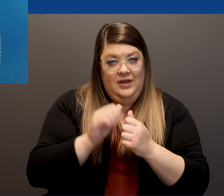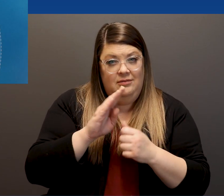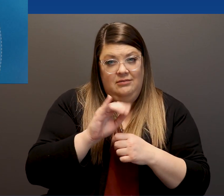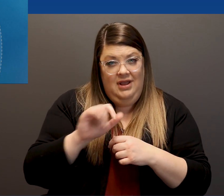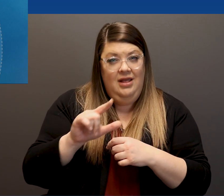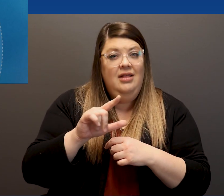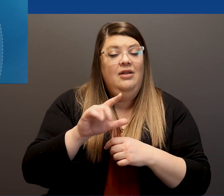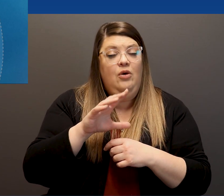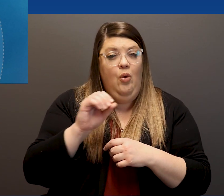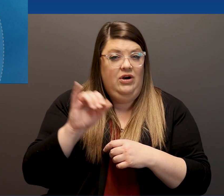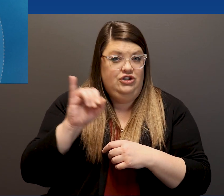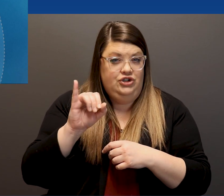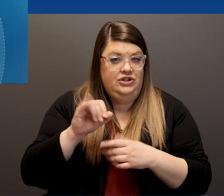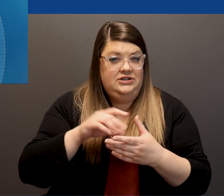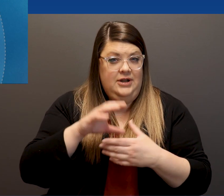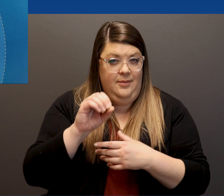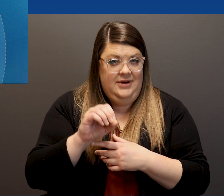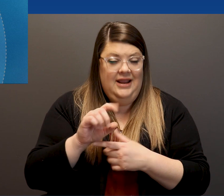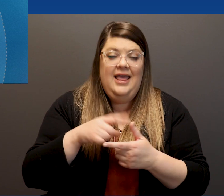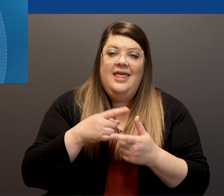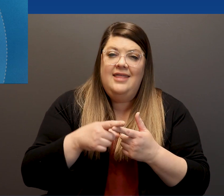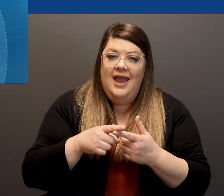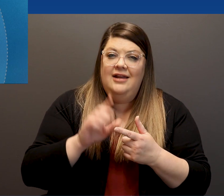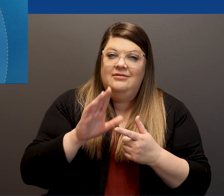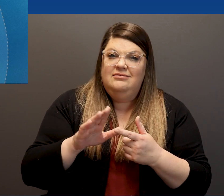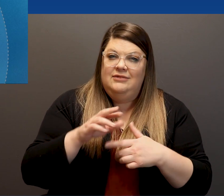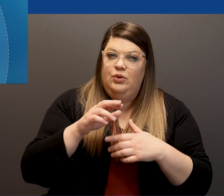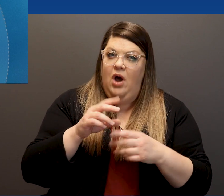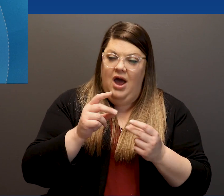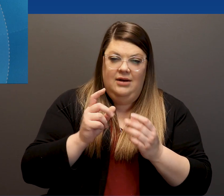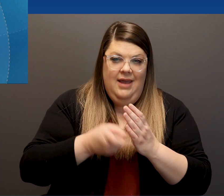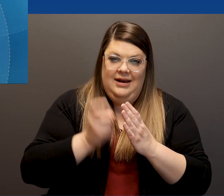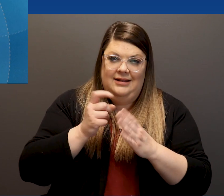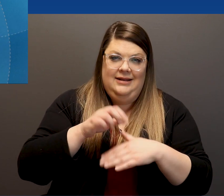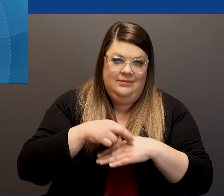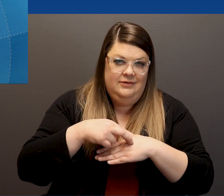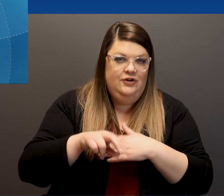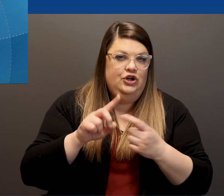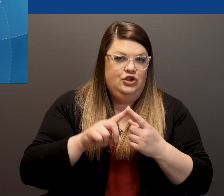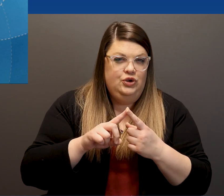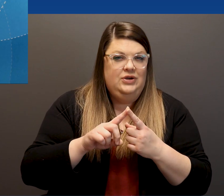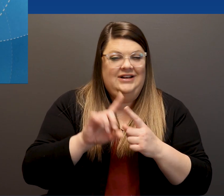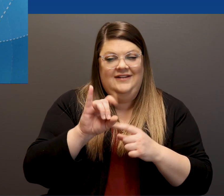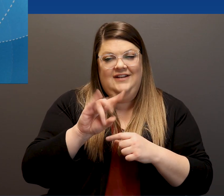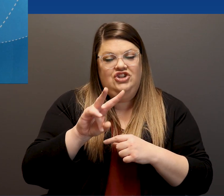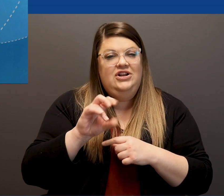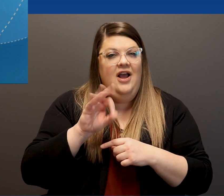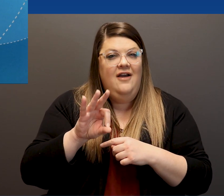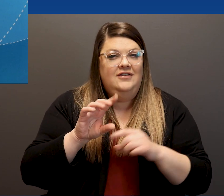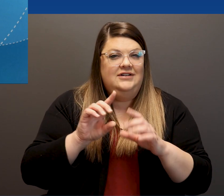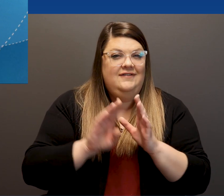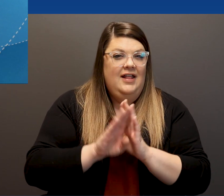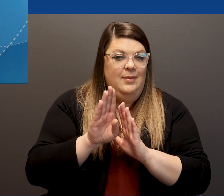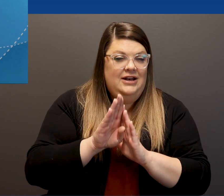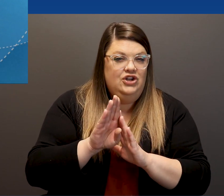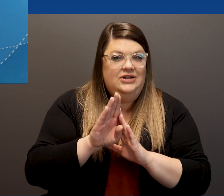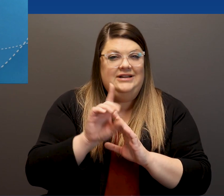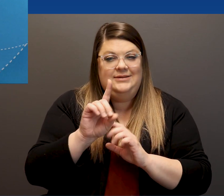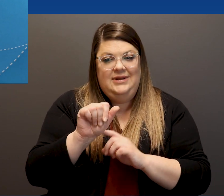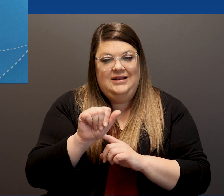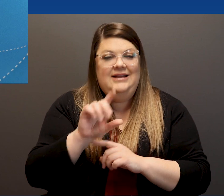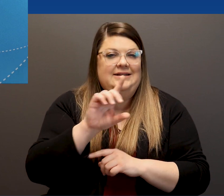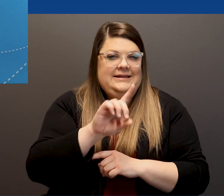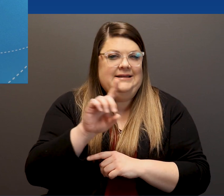child will automatically be referred to the Division of Developmental Disabilities, or DDD, to determine if your child is eligible